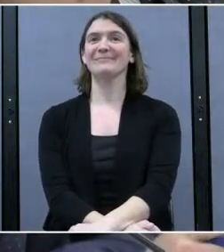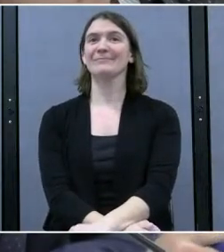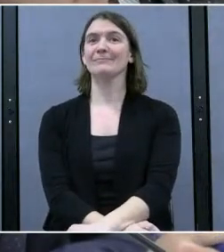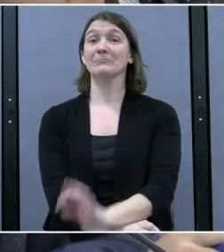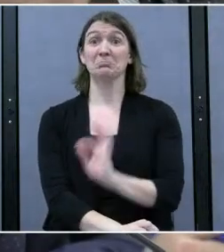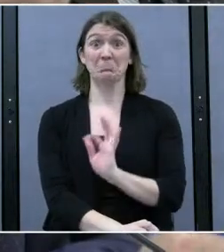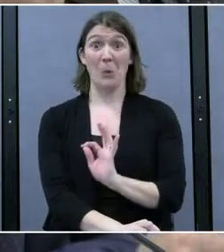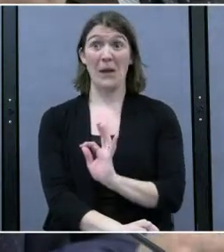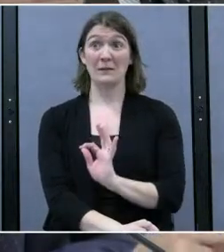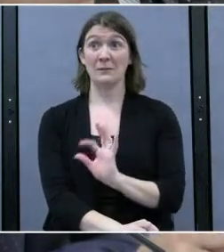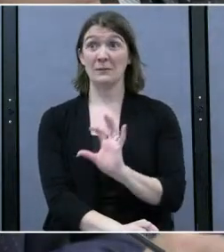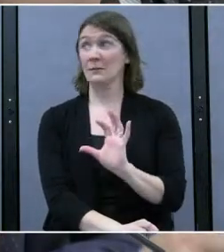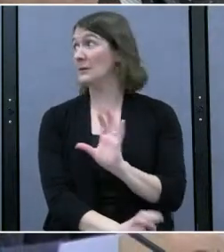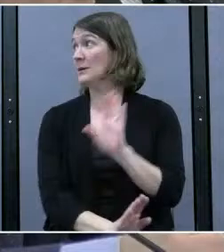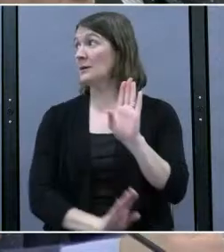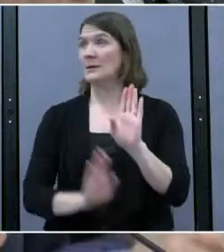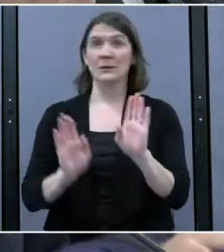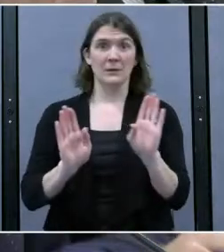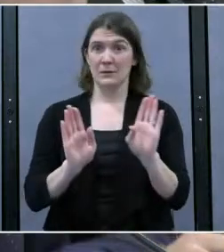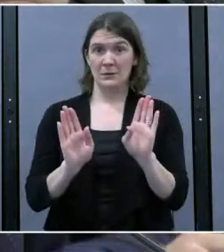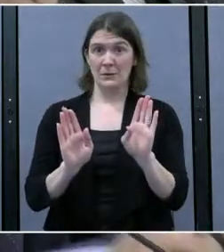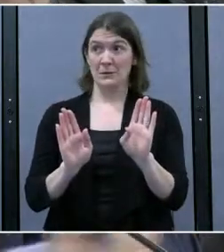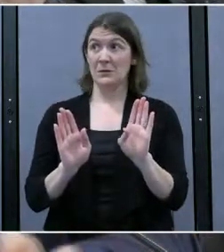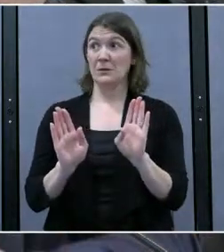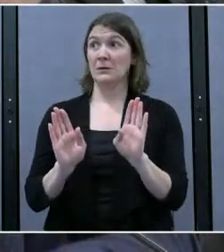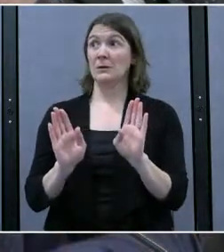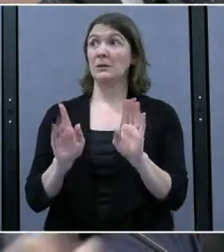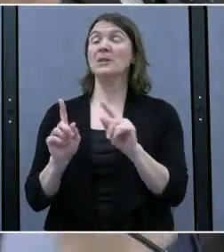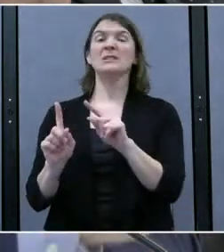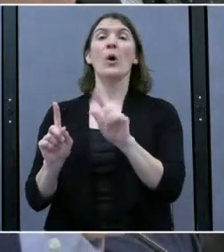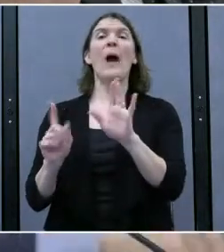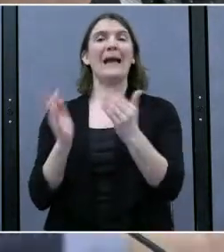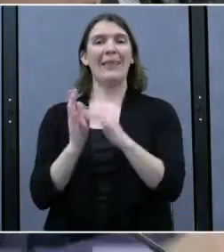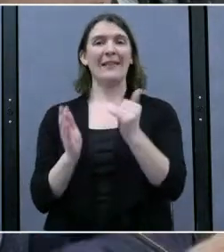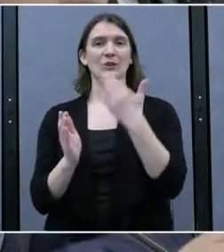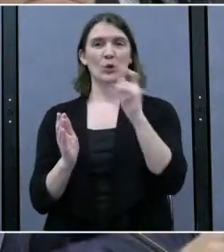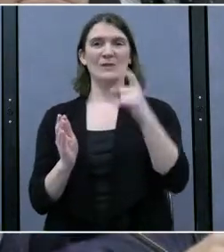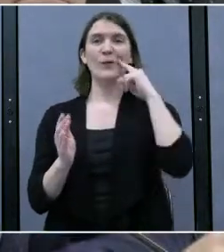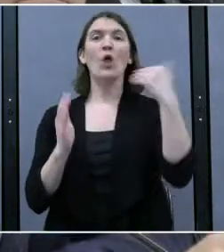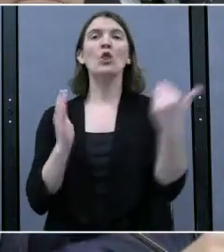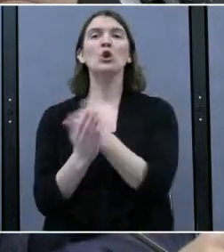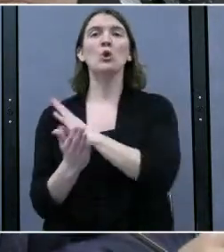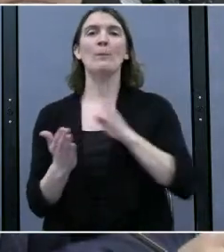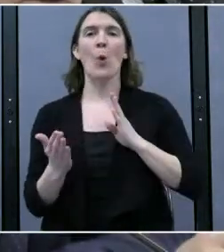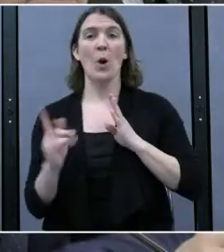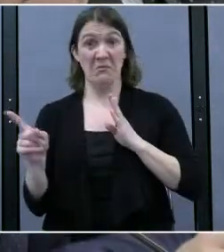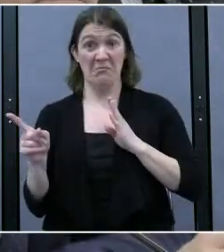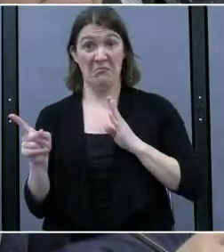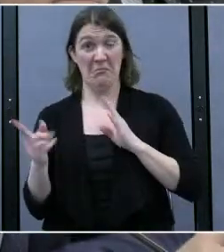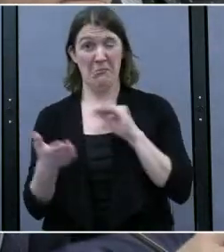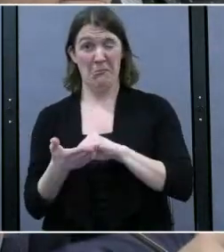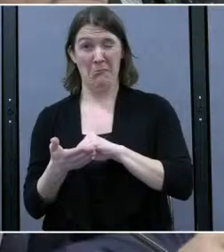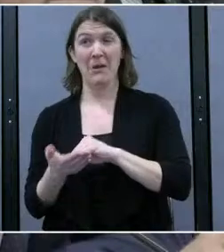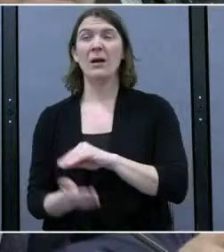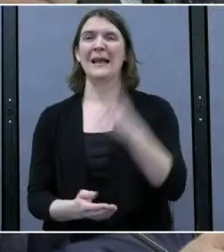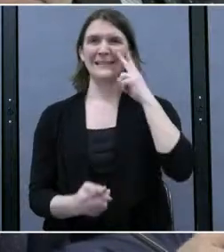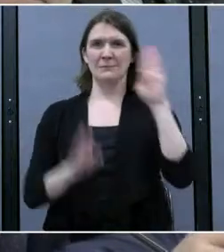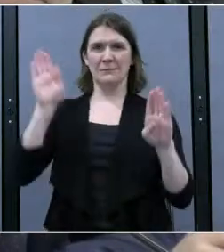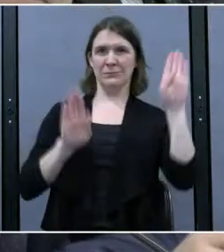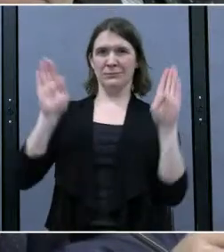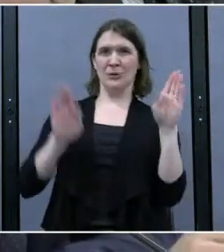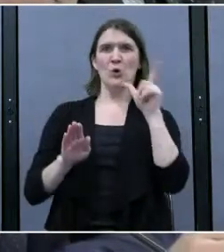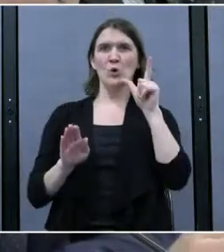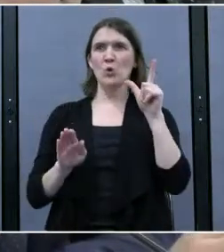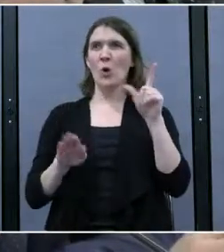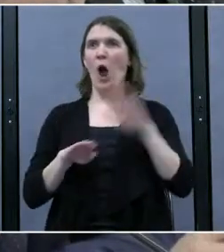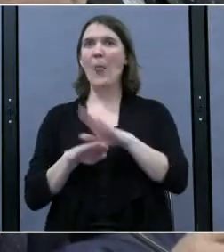Okay. All right. So I think that that's a live question for the new board. I see hands, and I was kind of looking for people who are